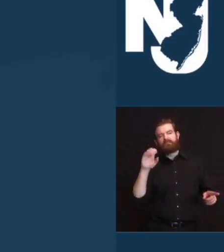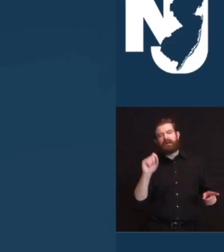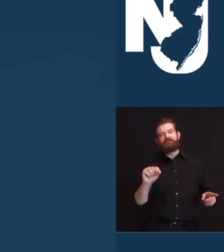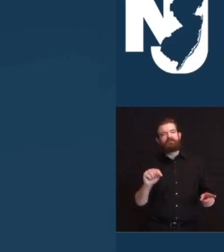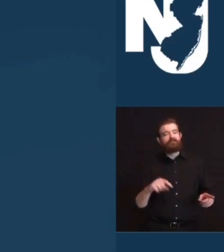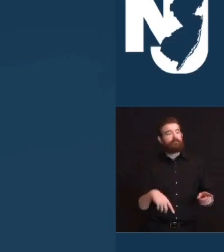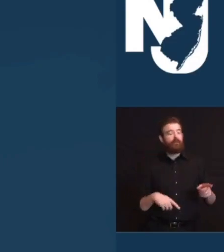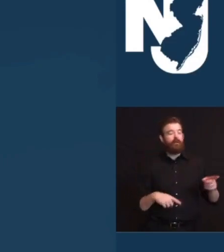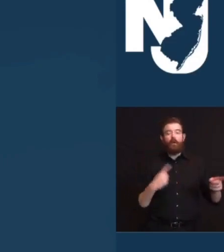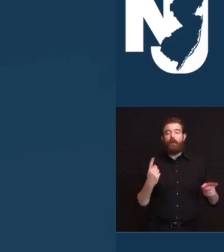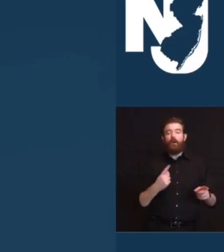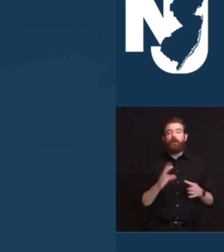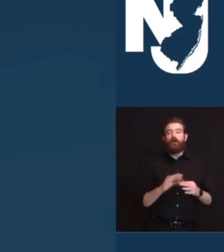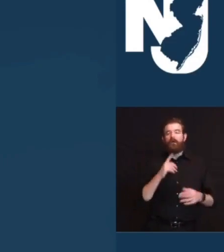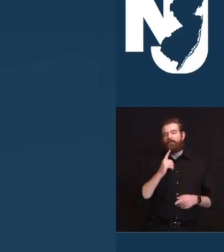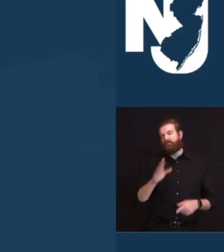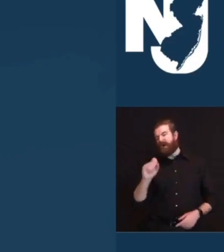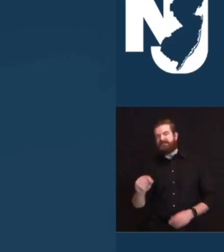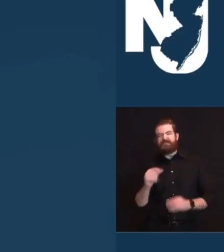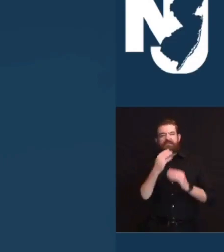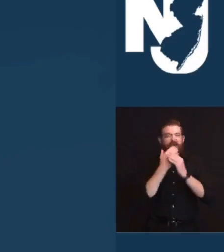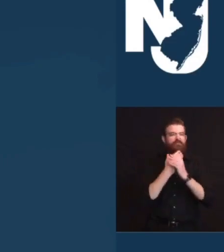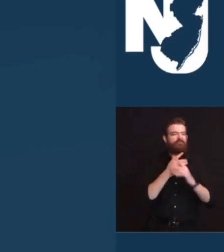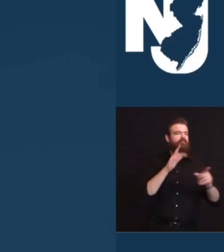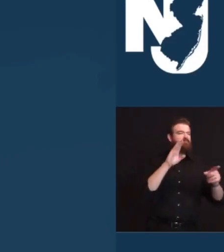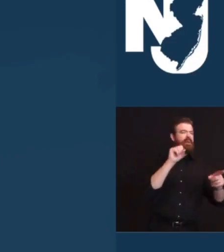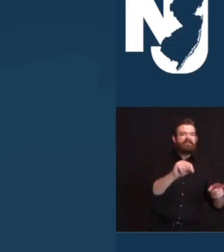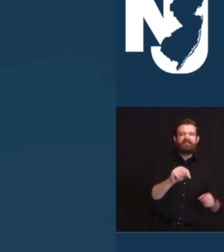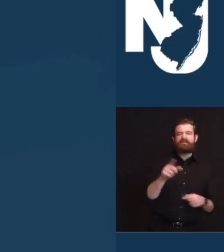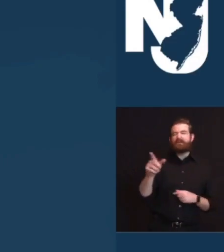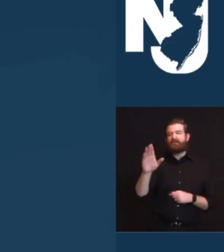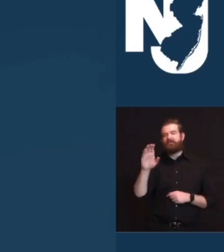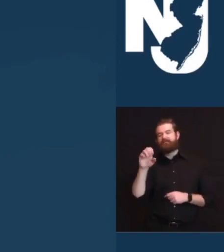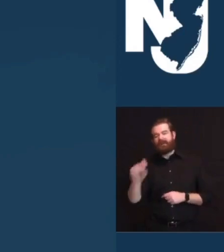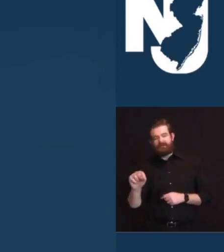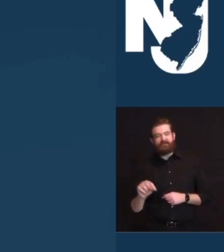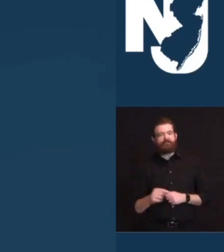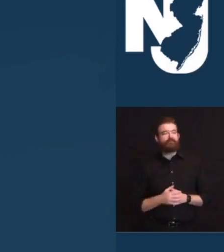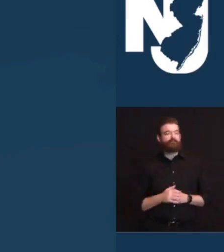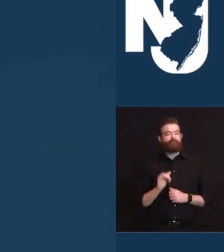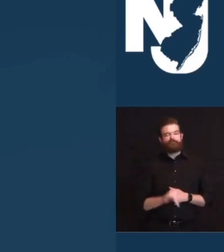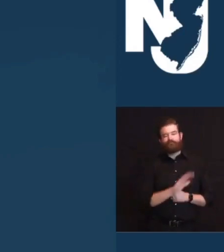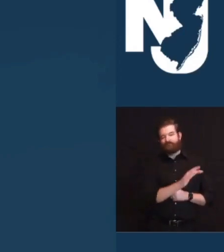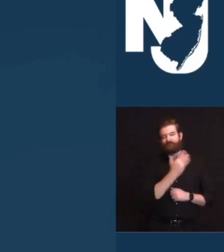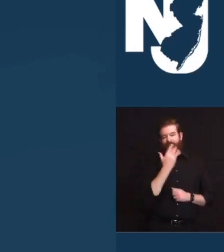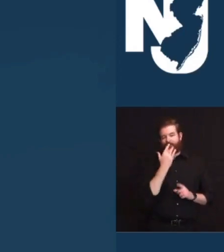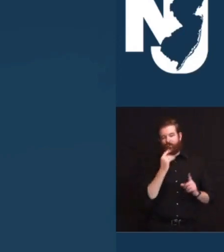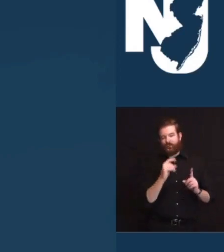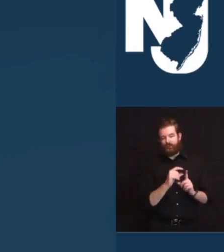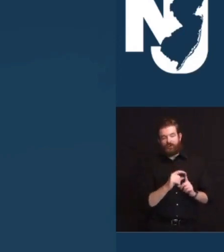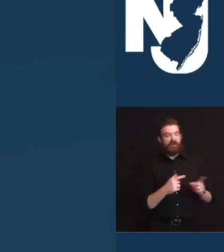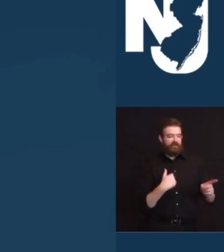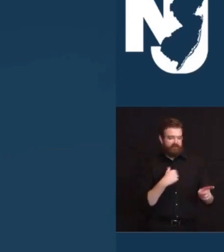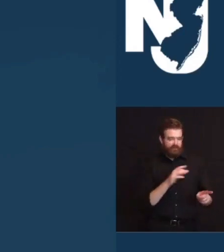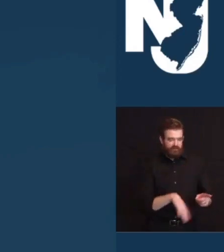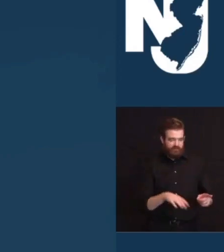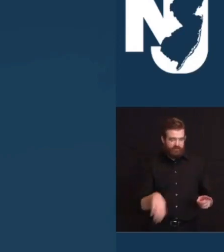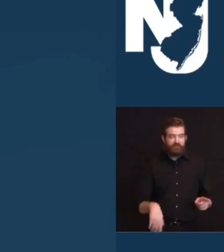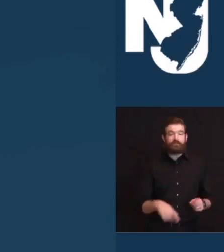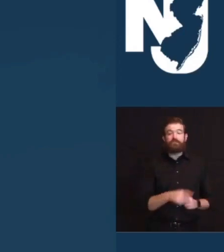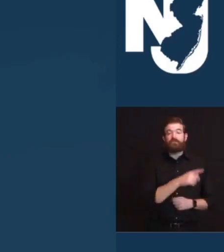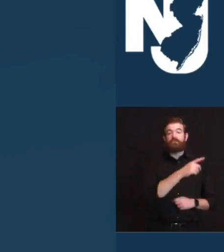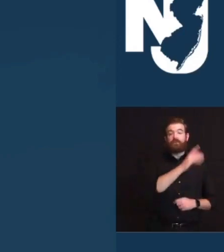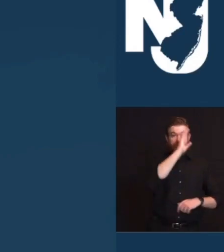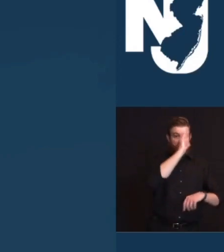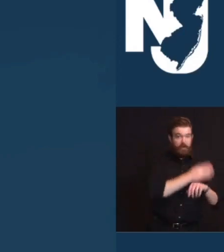leaves behind his and Selma's children, and you can see them there, sons Richard and Alan, and daughter Bonnie, with whom I had the great honor